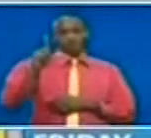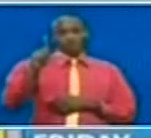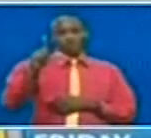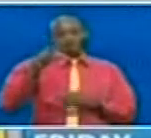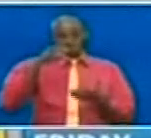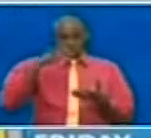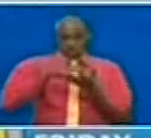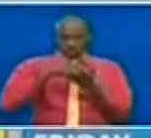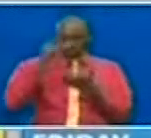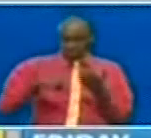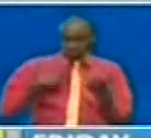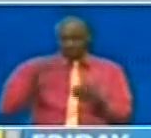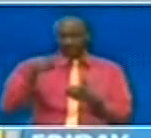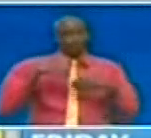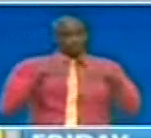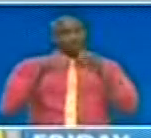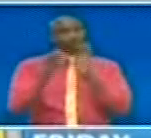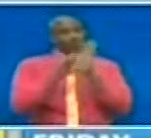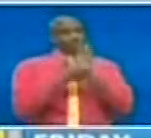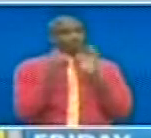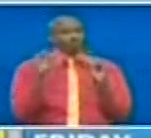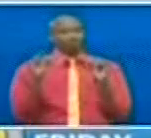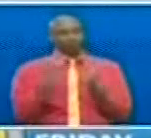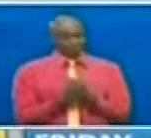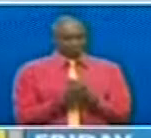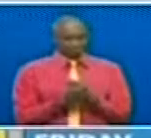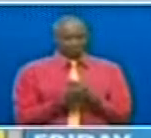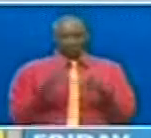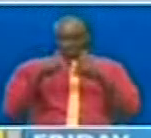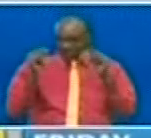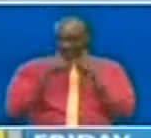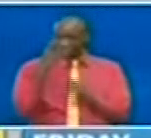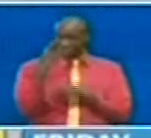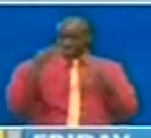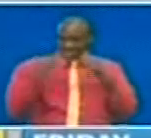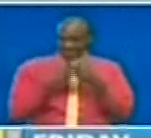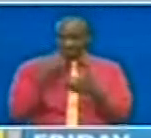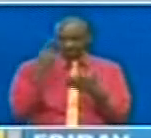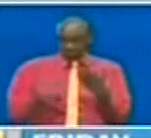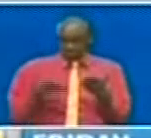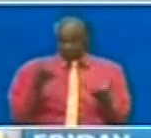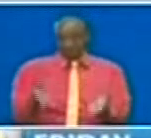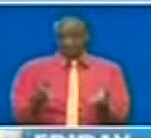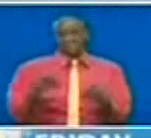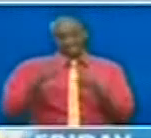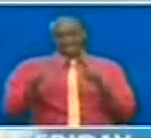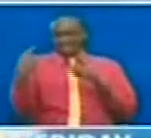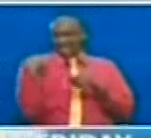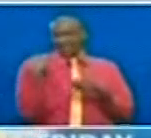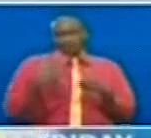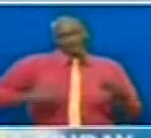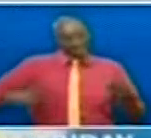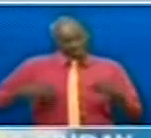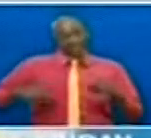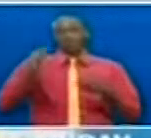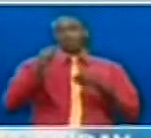and are inconsistent with the Constitution. Clause 48 introduces a ceiling on the number of refugees and asylum seekers in the